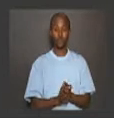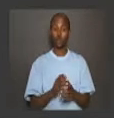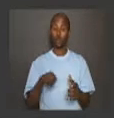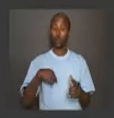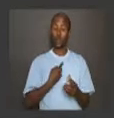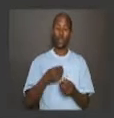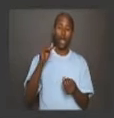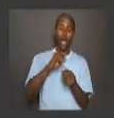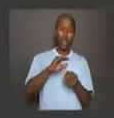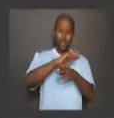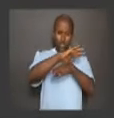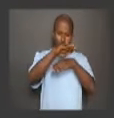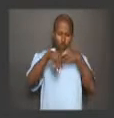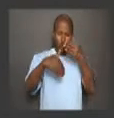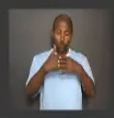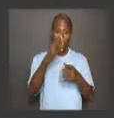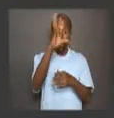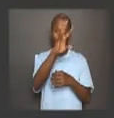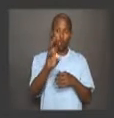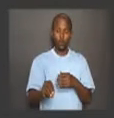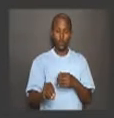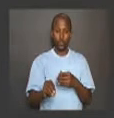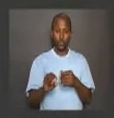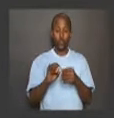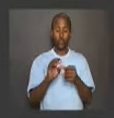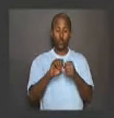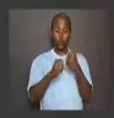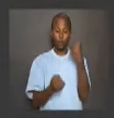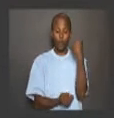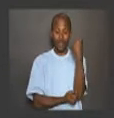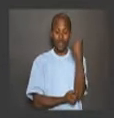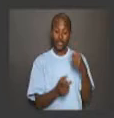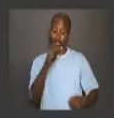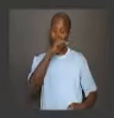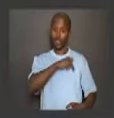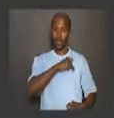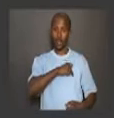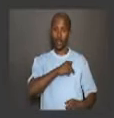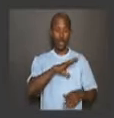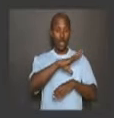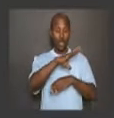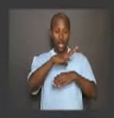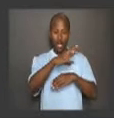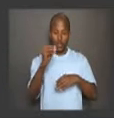We add the total commission to the base salary and get